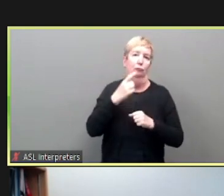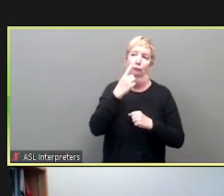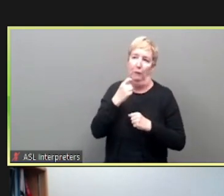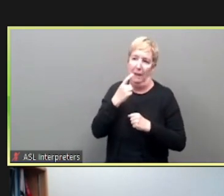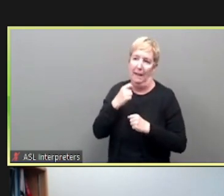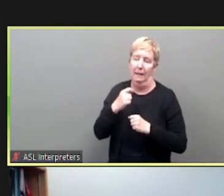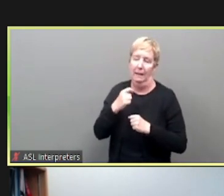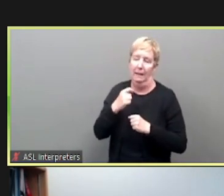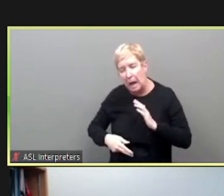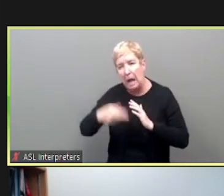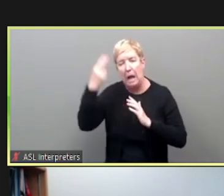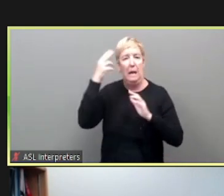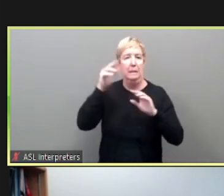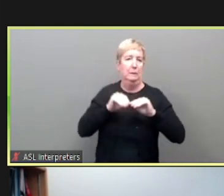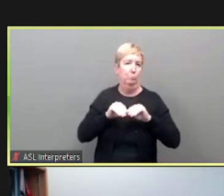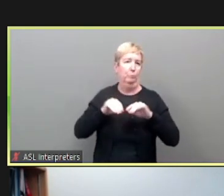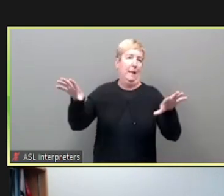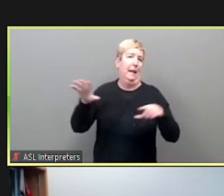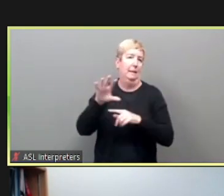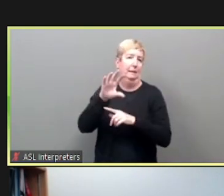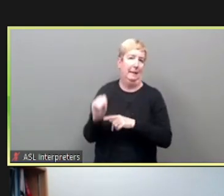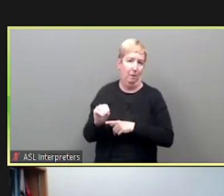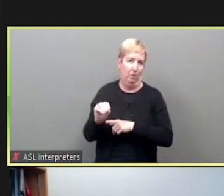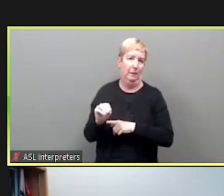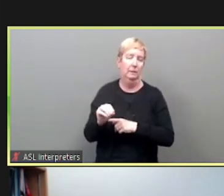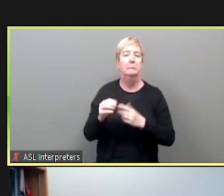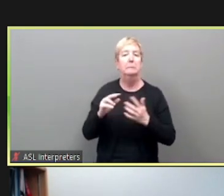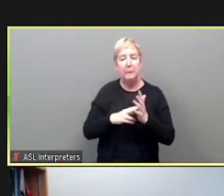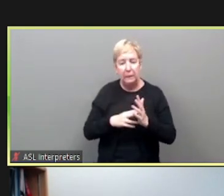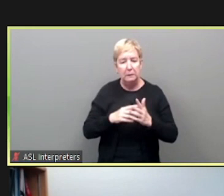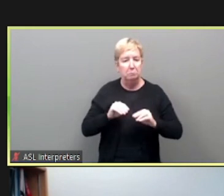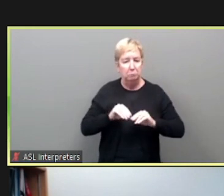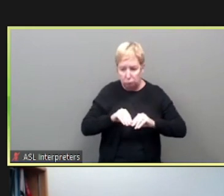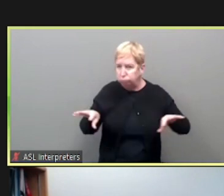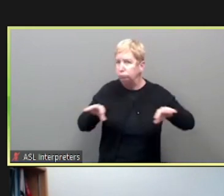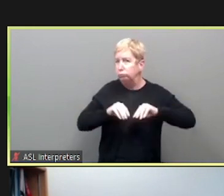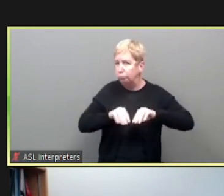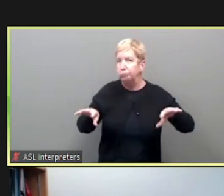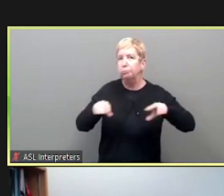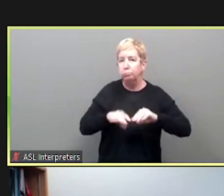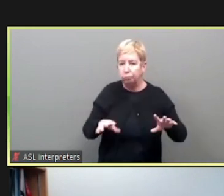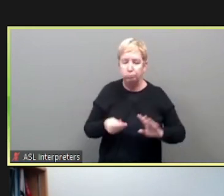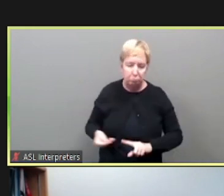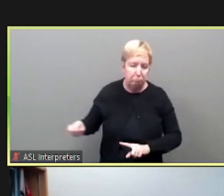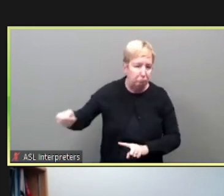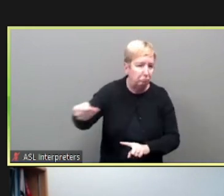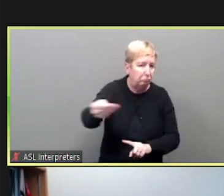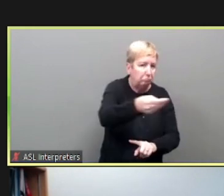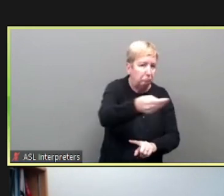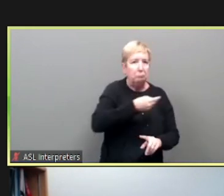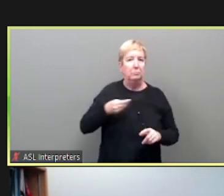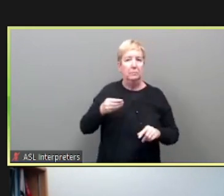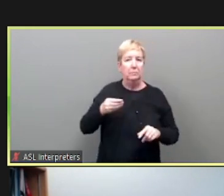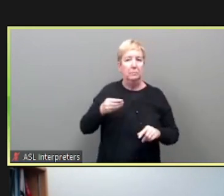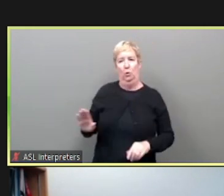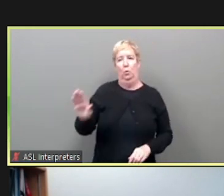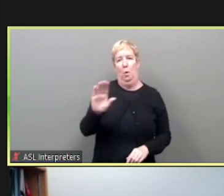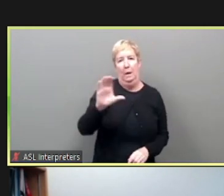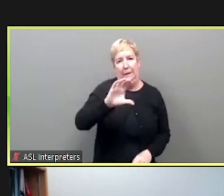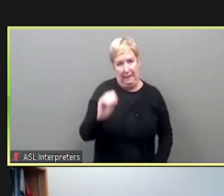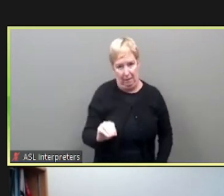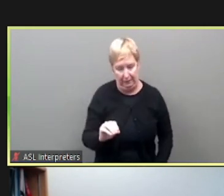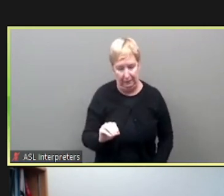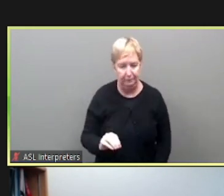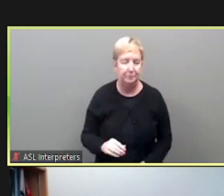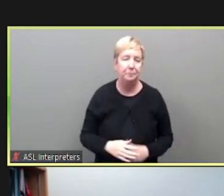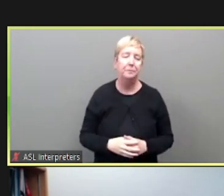this high level of disease activity. And what do I mean by high level of disease activity? That's